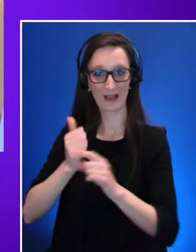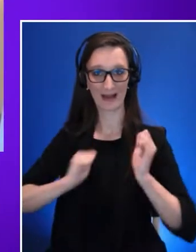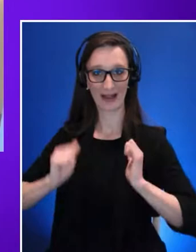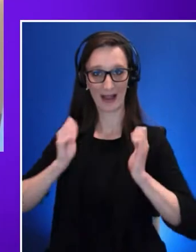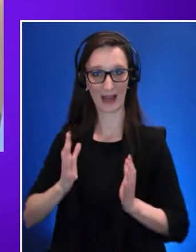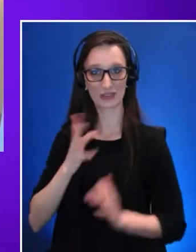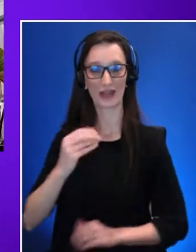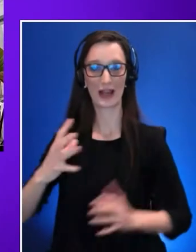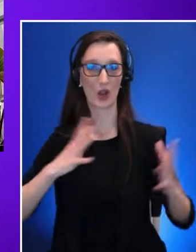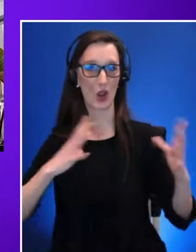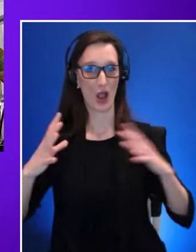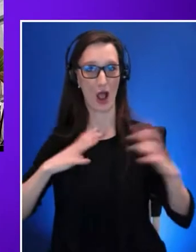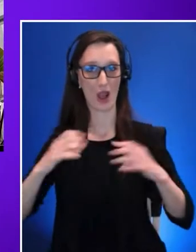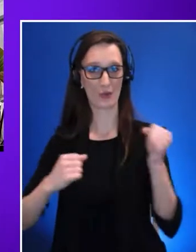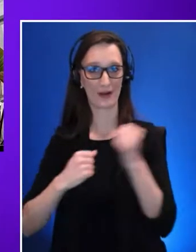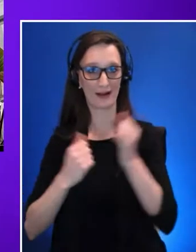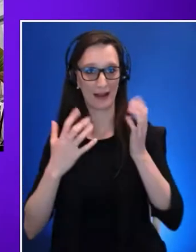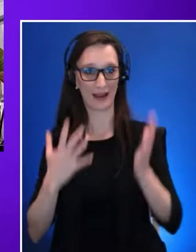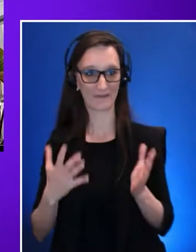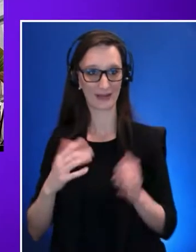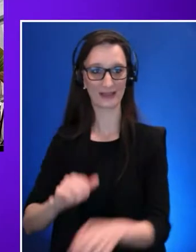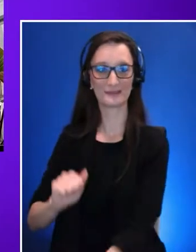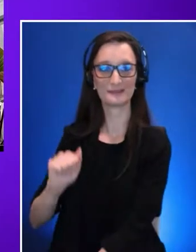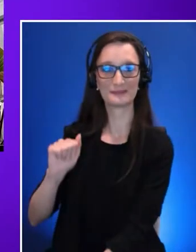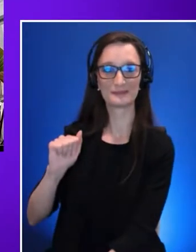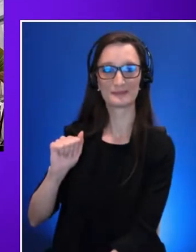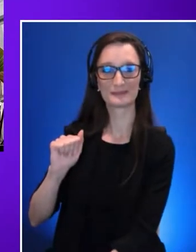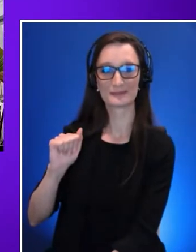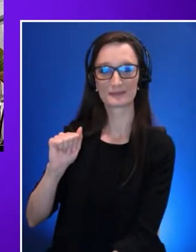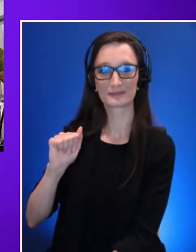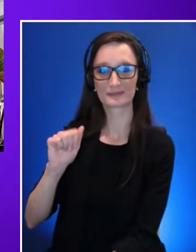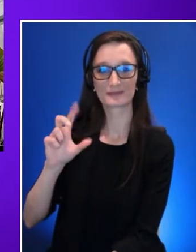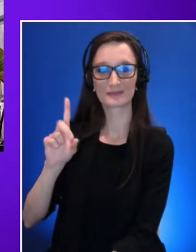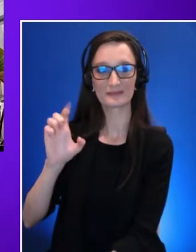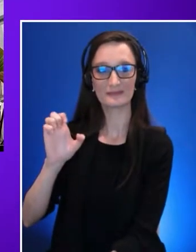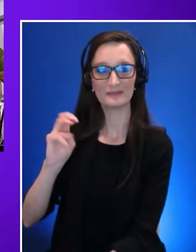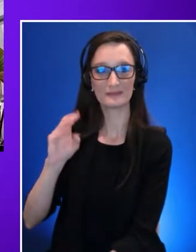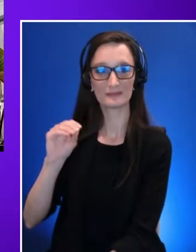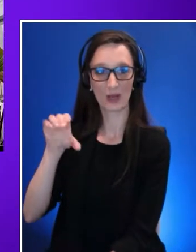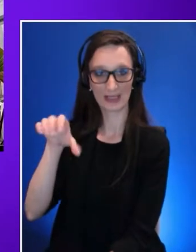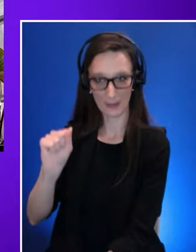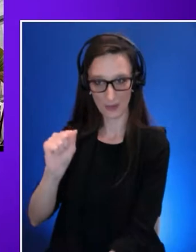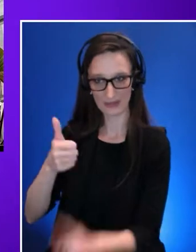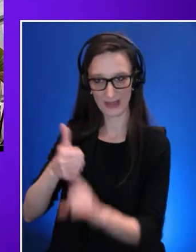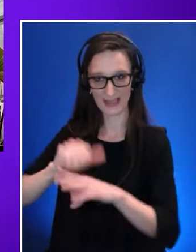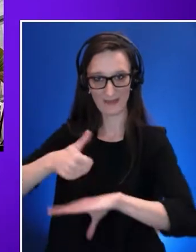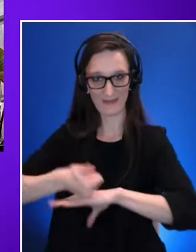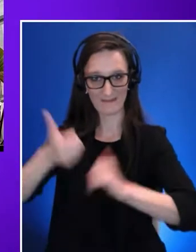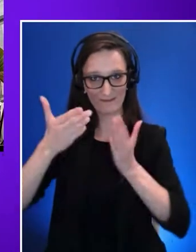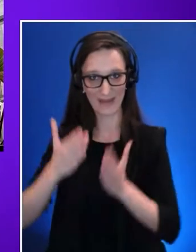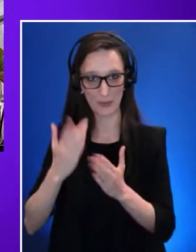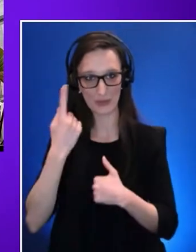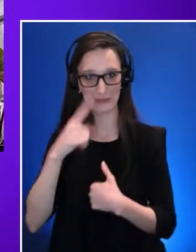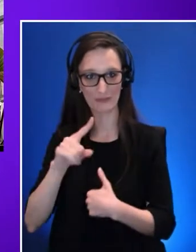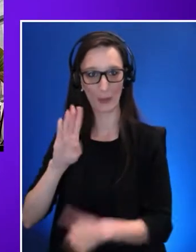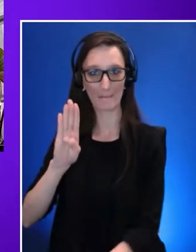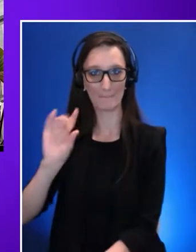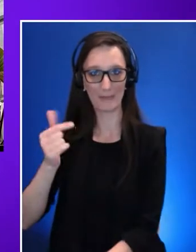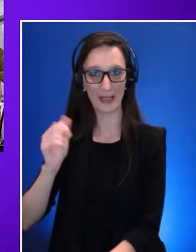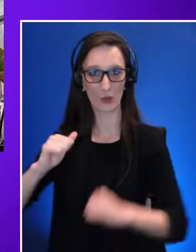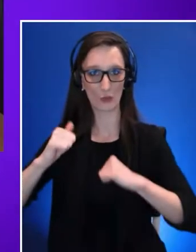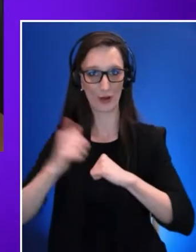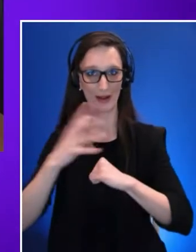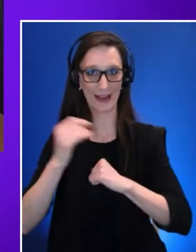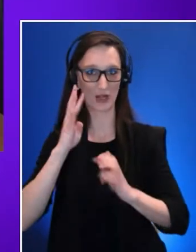Athena Demos, who is the co-founder of Big Rock Creative VR and collaborator on the Blind Burners project.